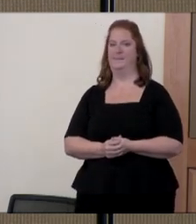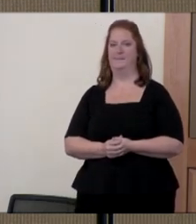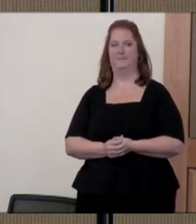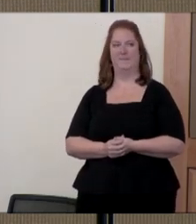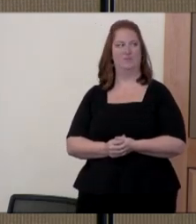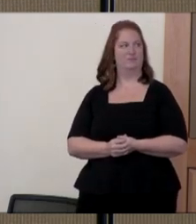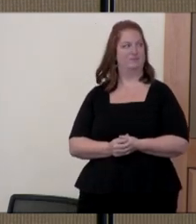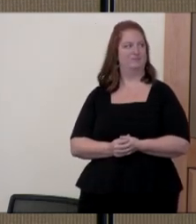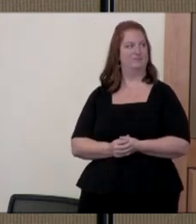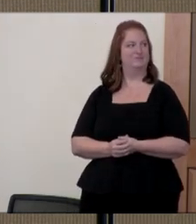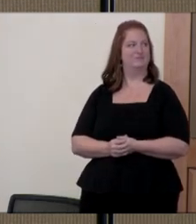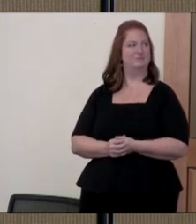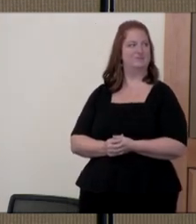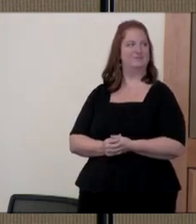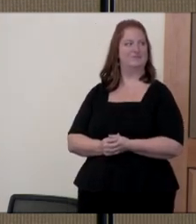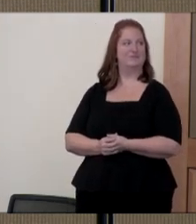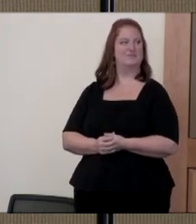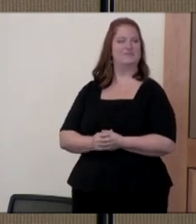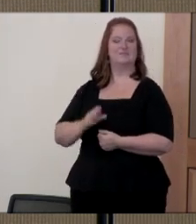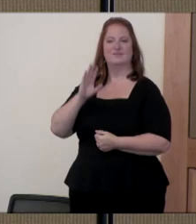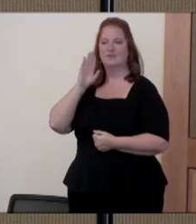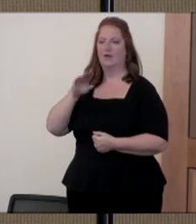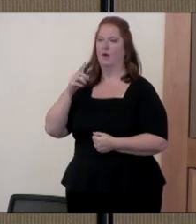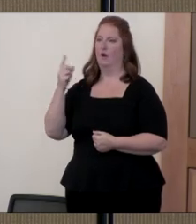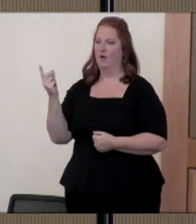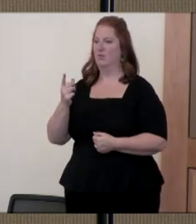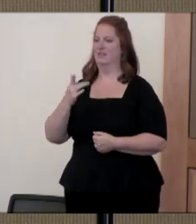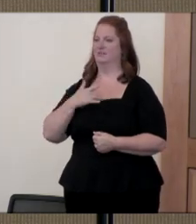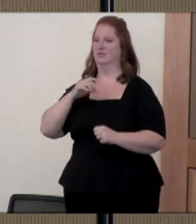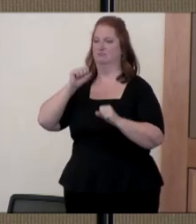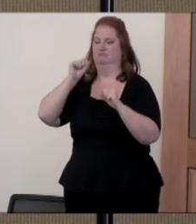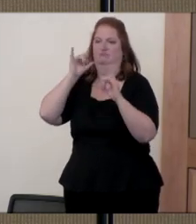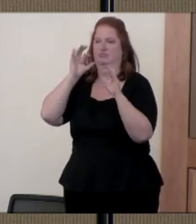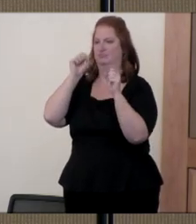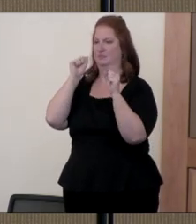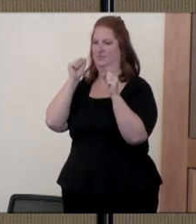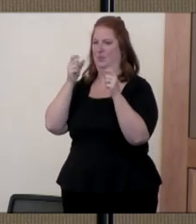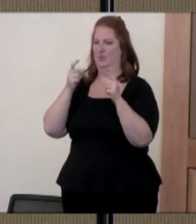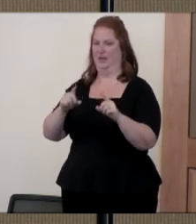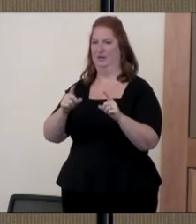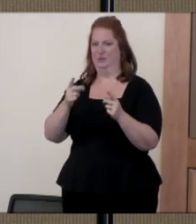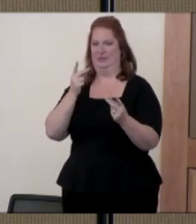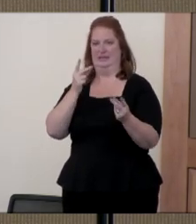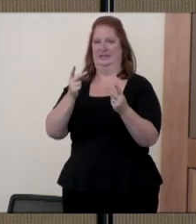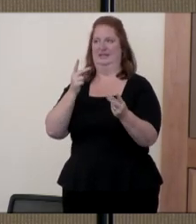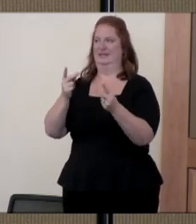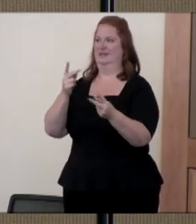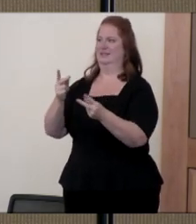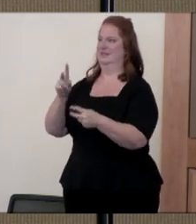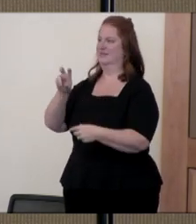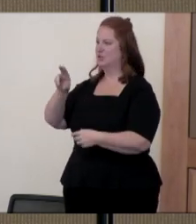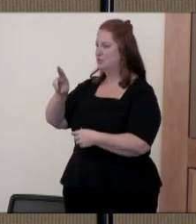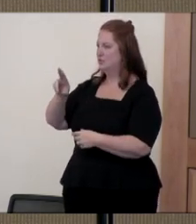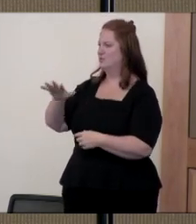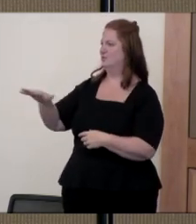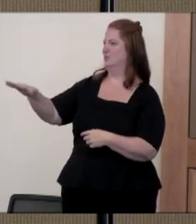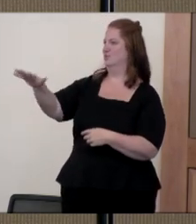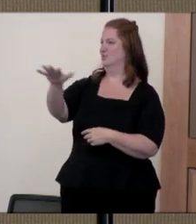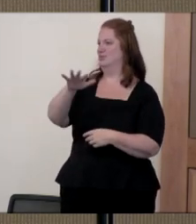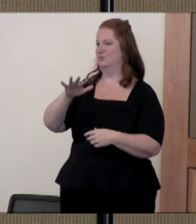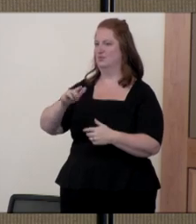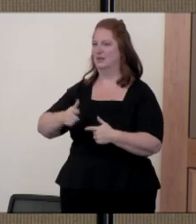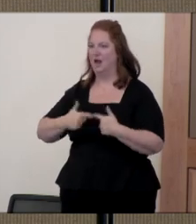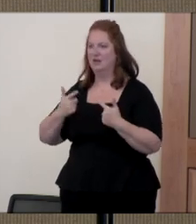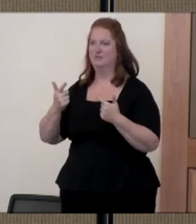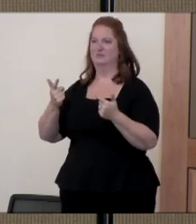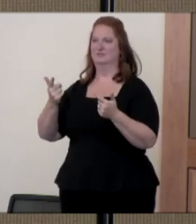it's always astonishing to see the depth and the breadth of talent across VCU, the lives that we touch. You saw a lot of that in